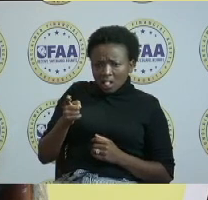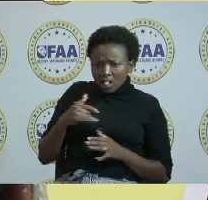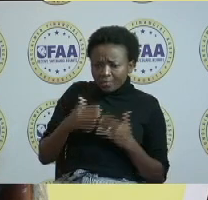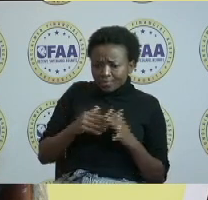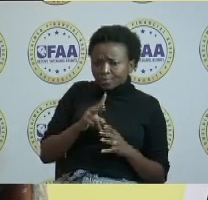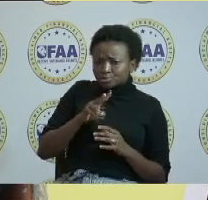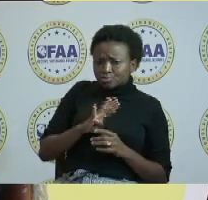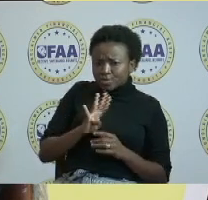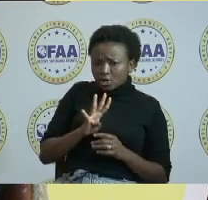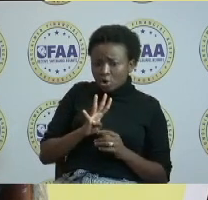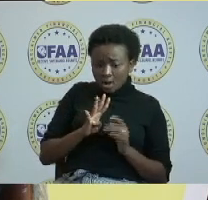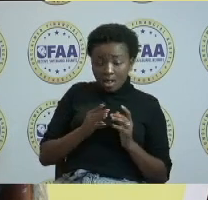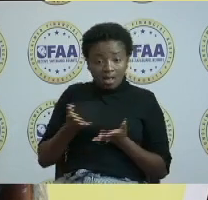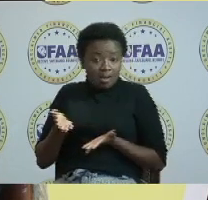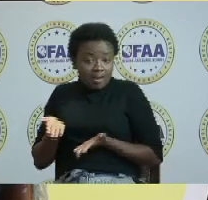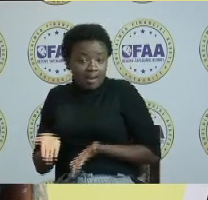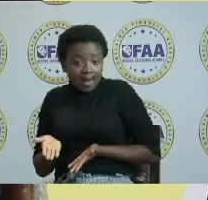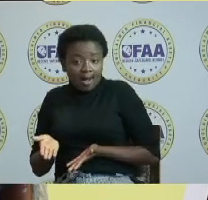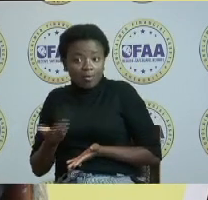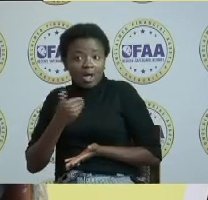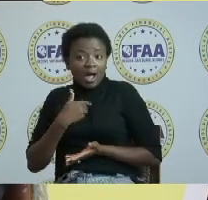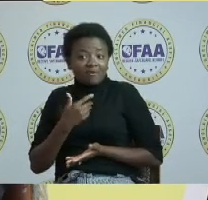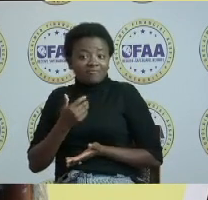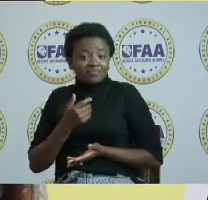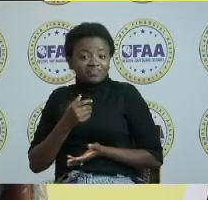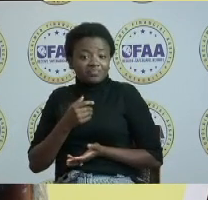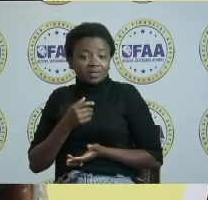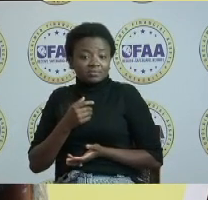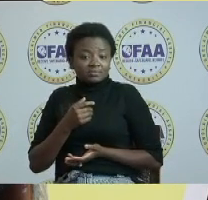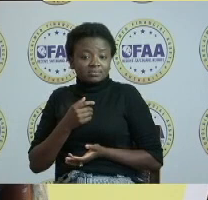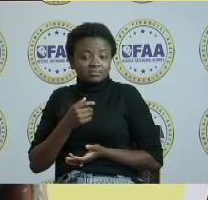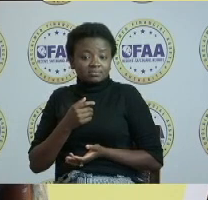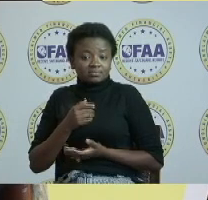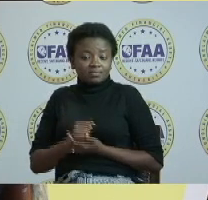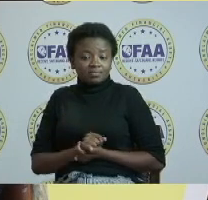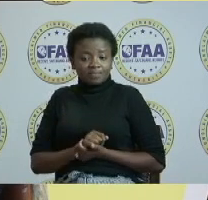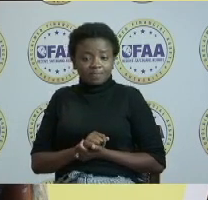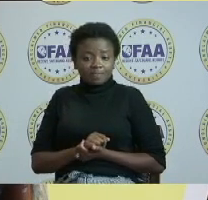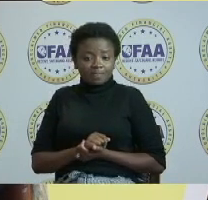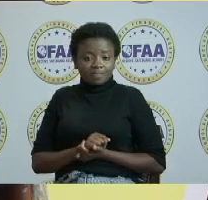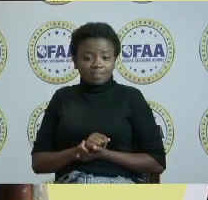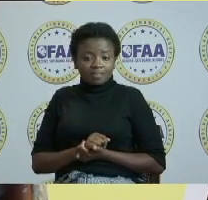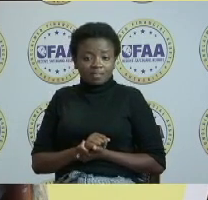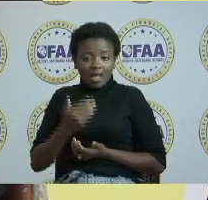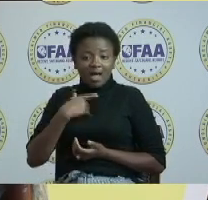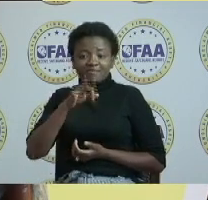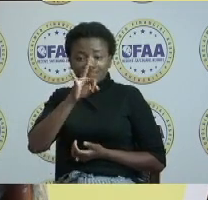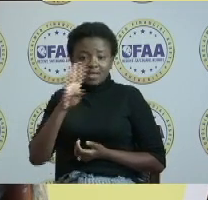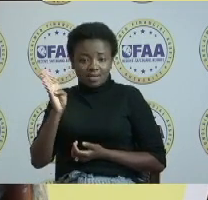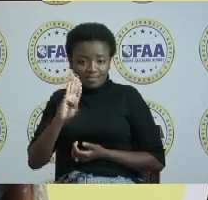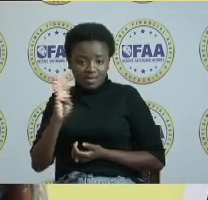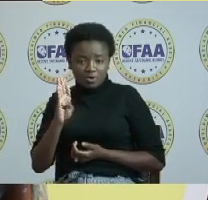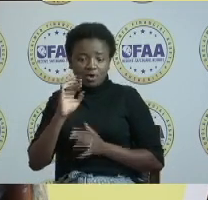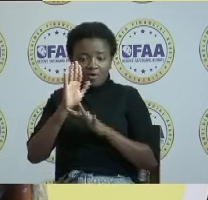compliance to currently, about 3 weeks ago was a compliance date, and we got about 3 billion